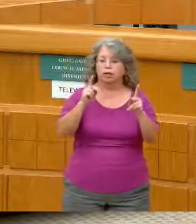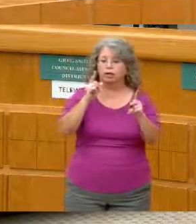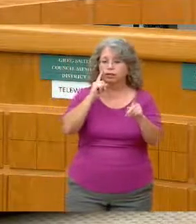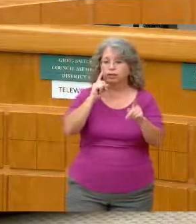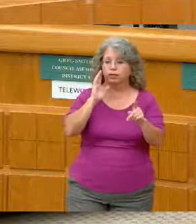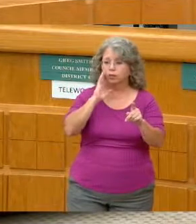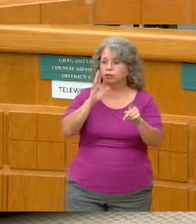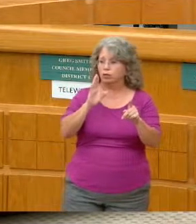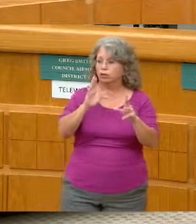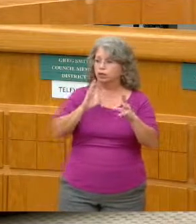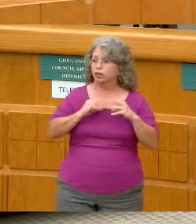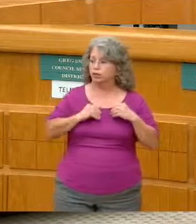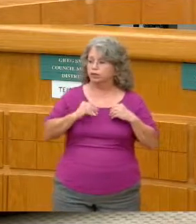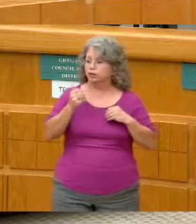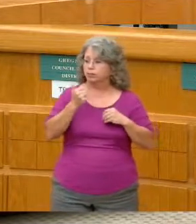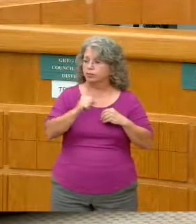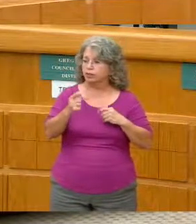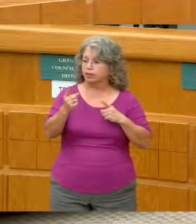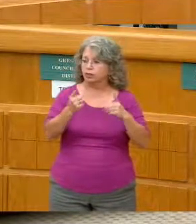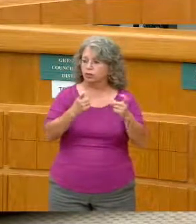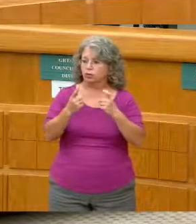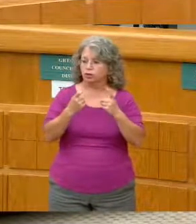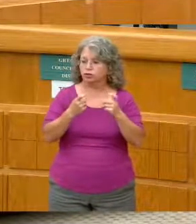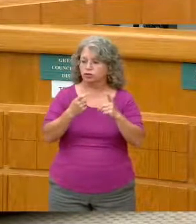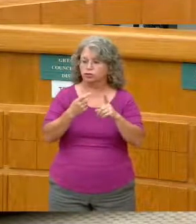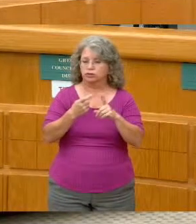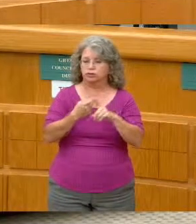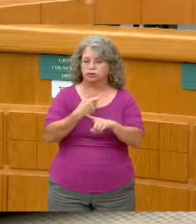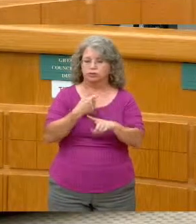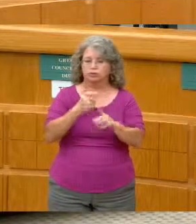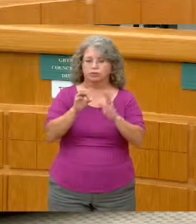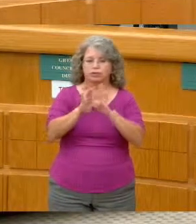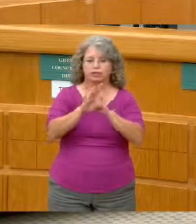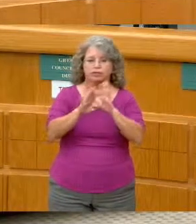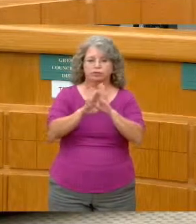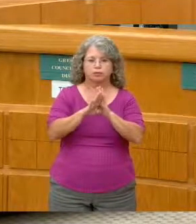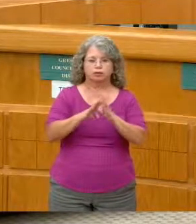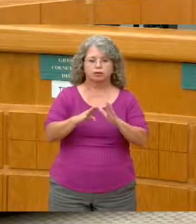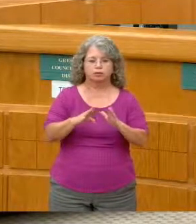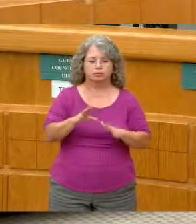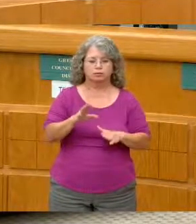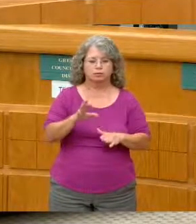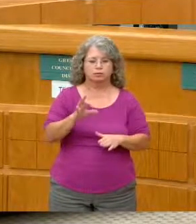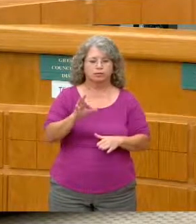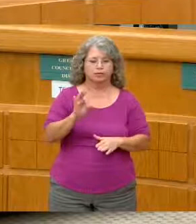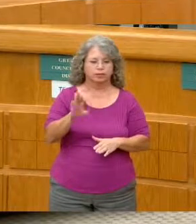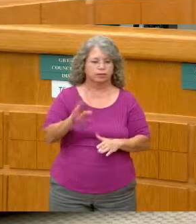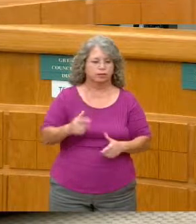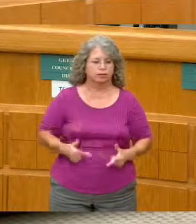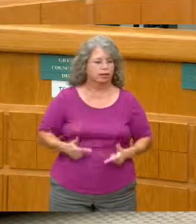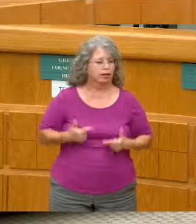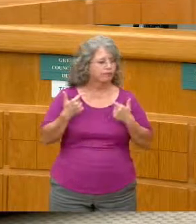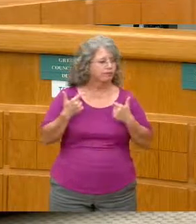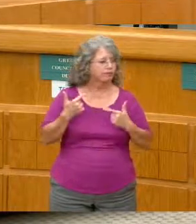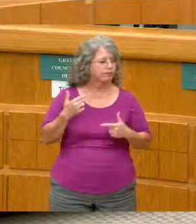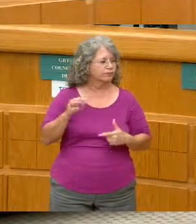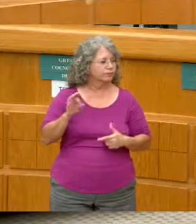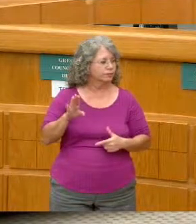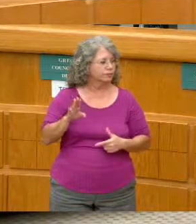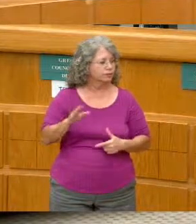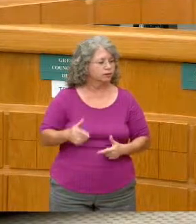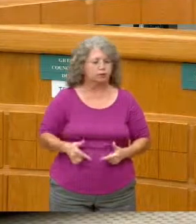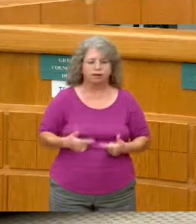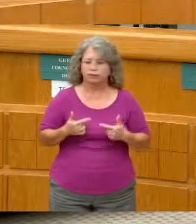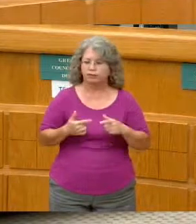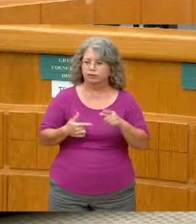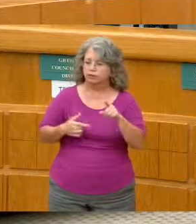All right, and with that, I think we'll take any questions that were raised from the Facebook Live.